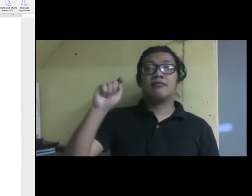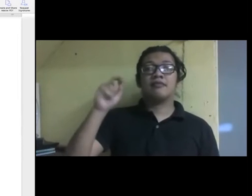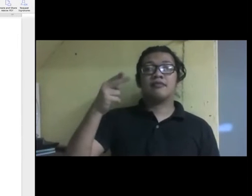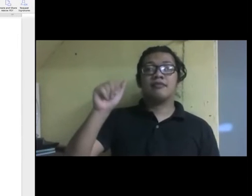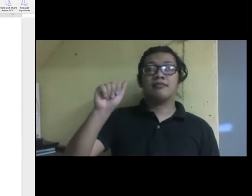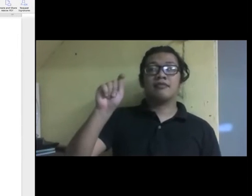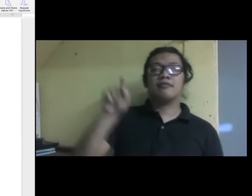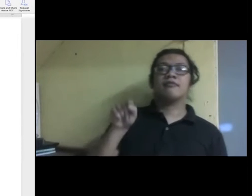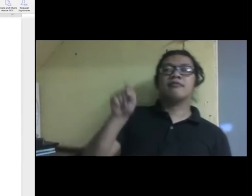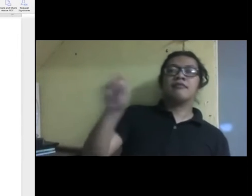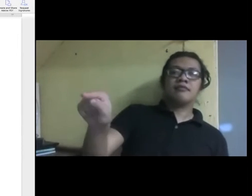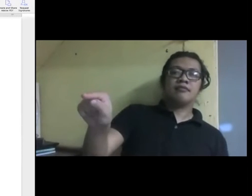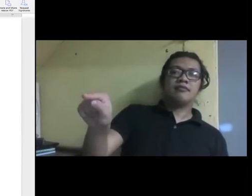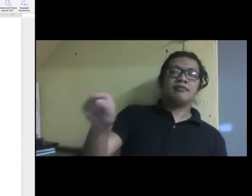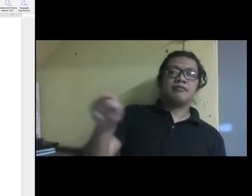This,